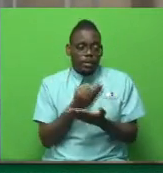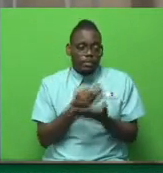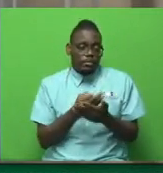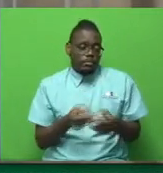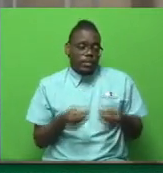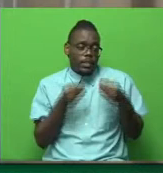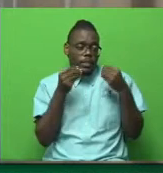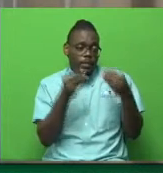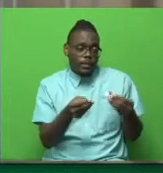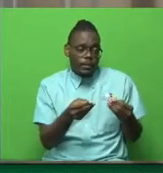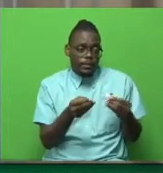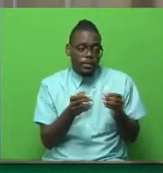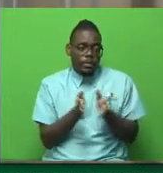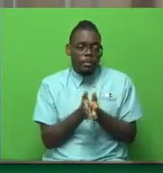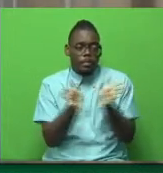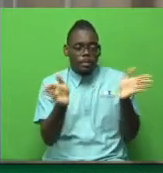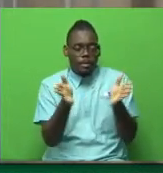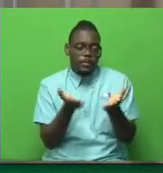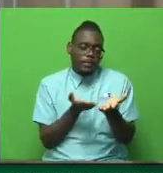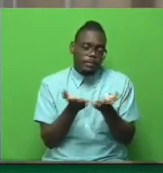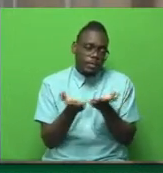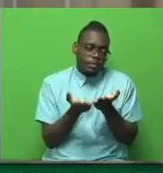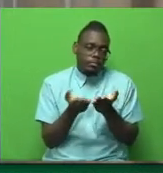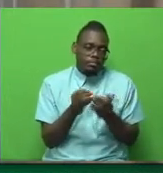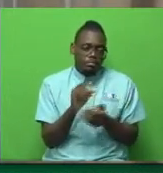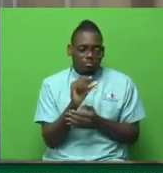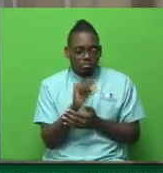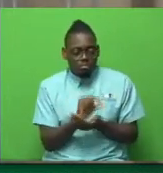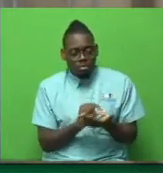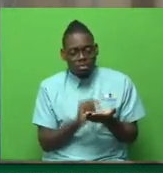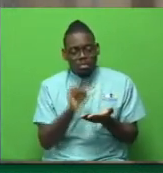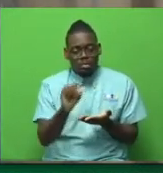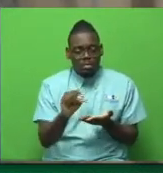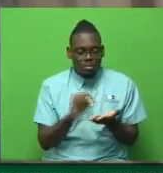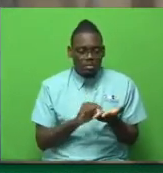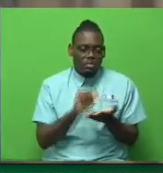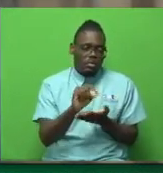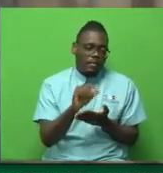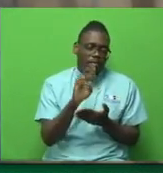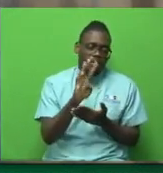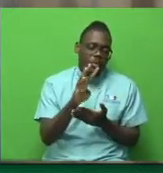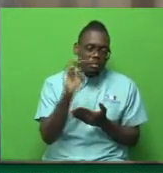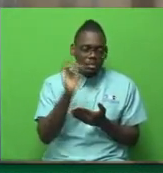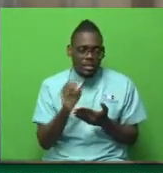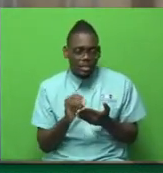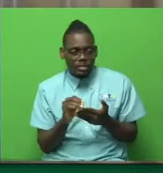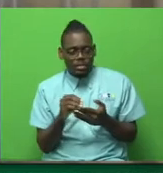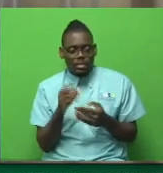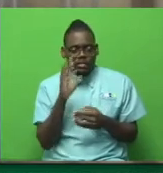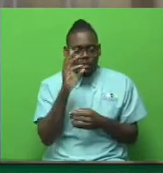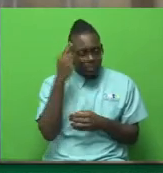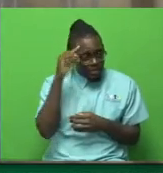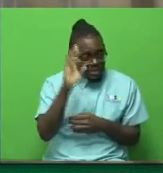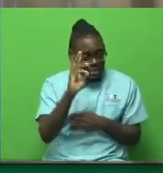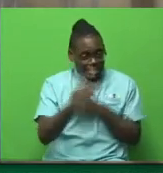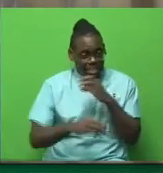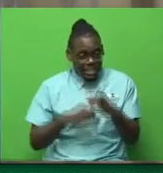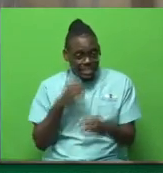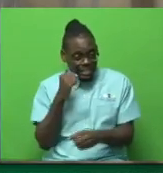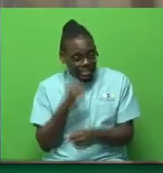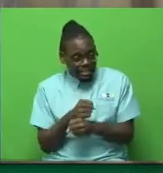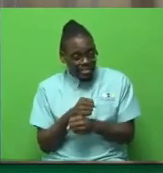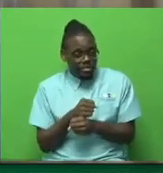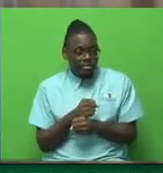four percent four percent over six years Madam speaker this